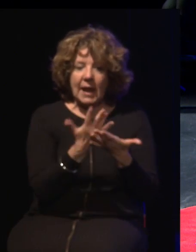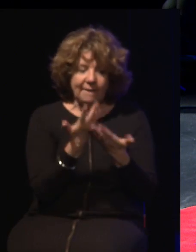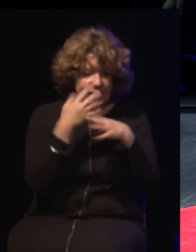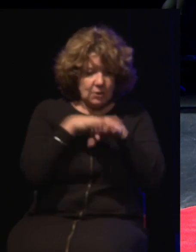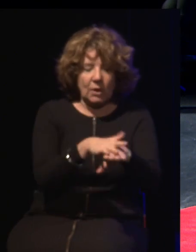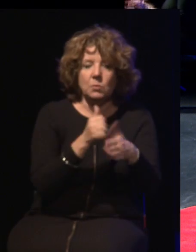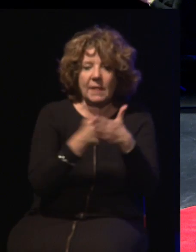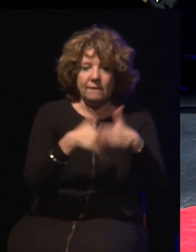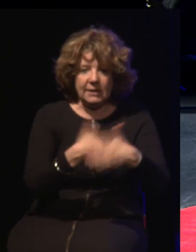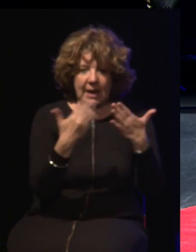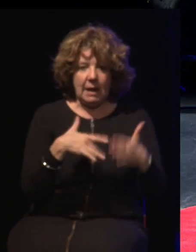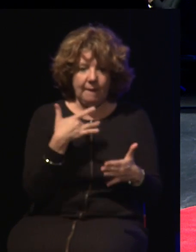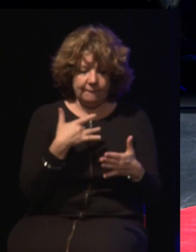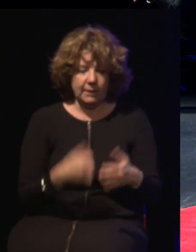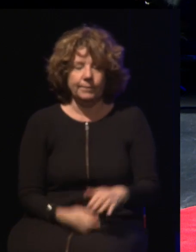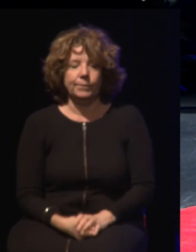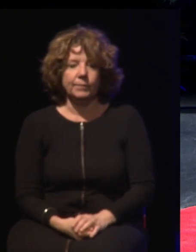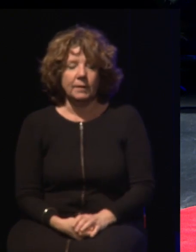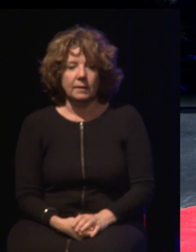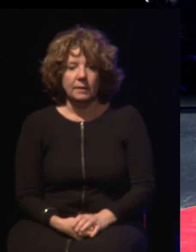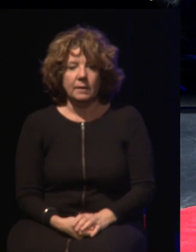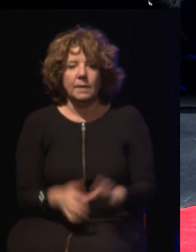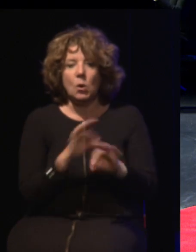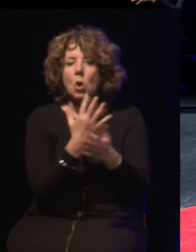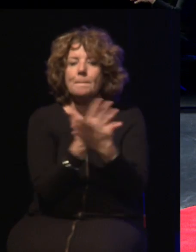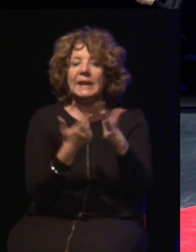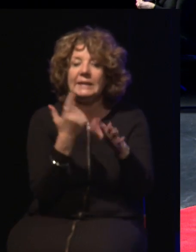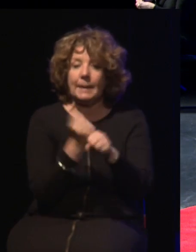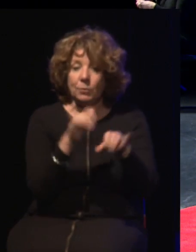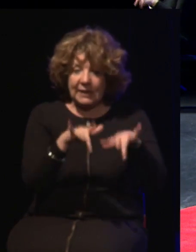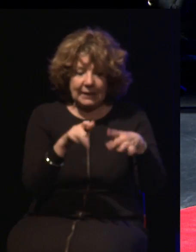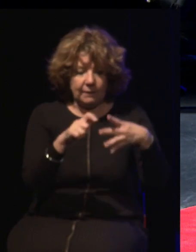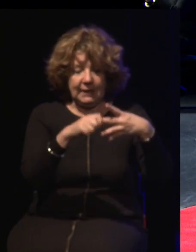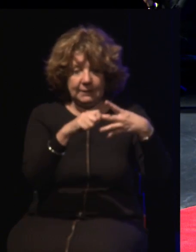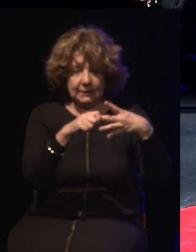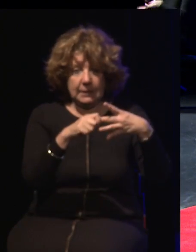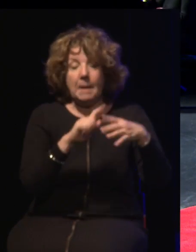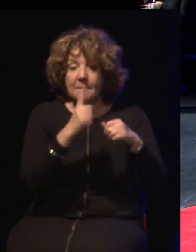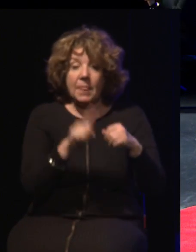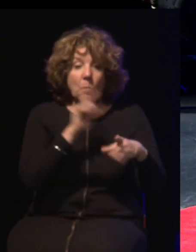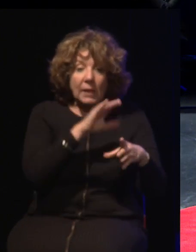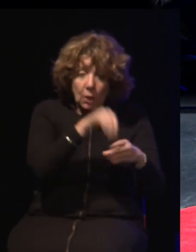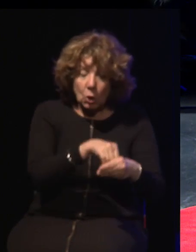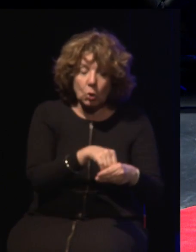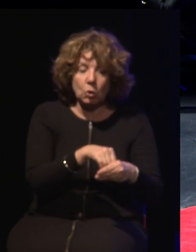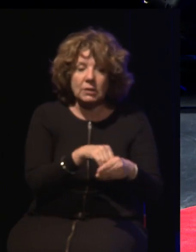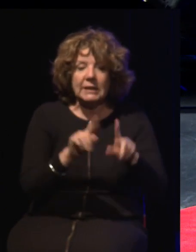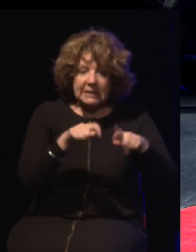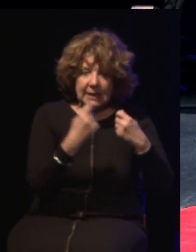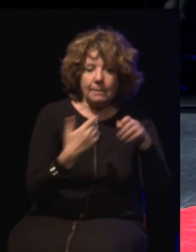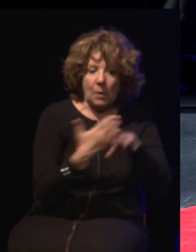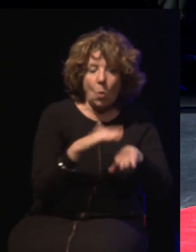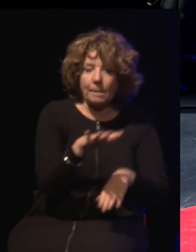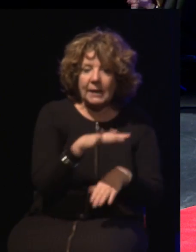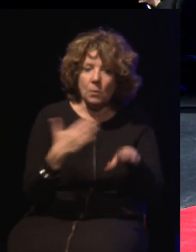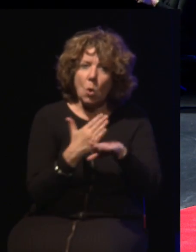There aren't many examples here yet, but they will include teams and workplaces working towards organisational objectives